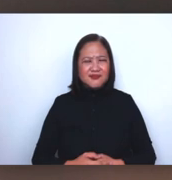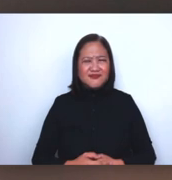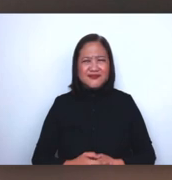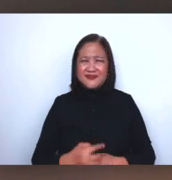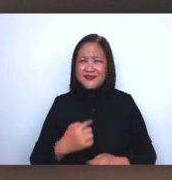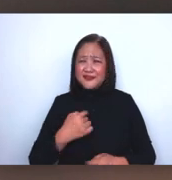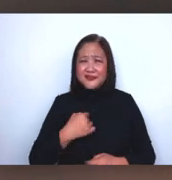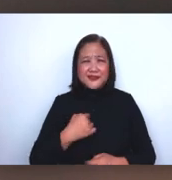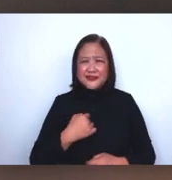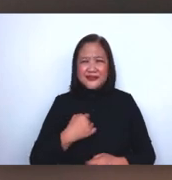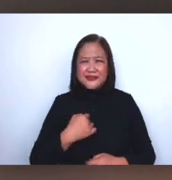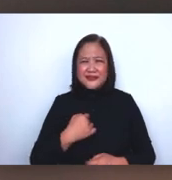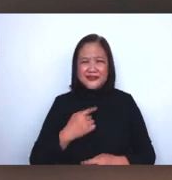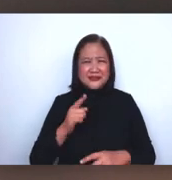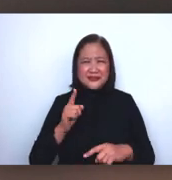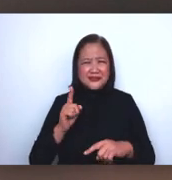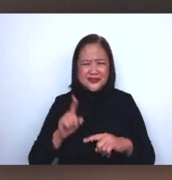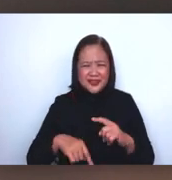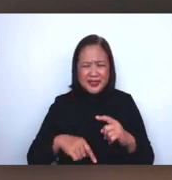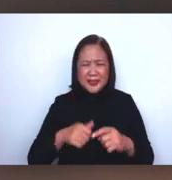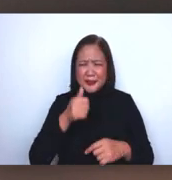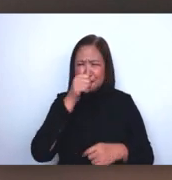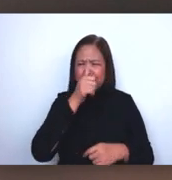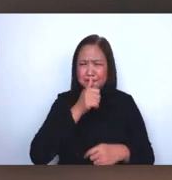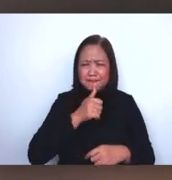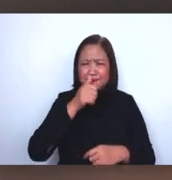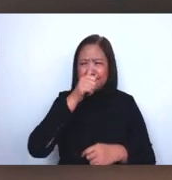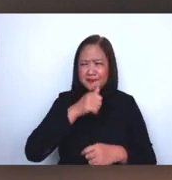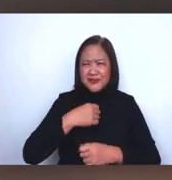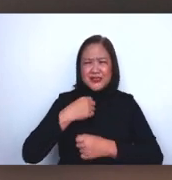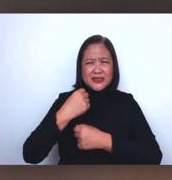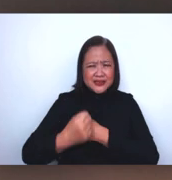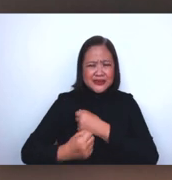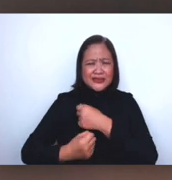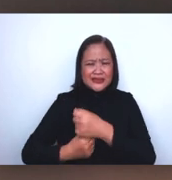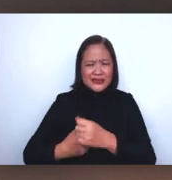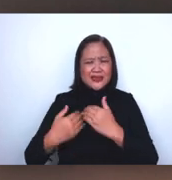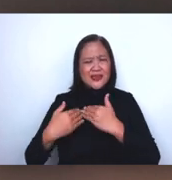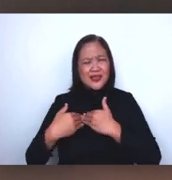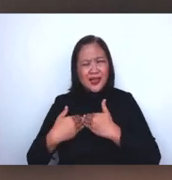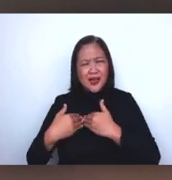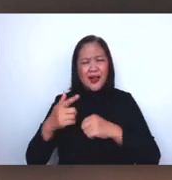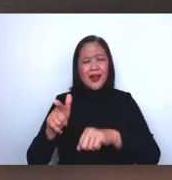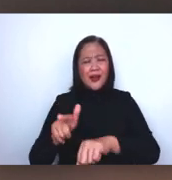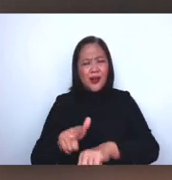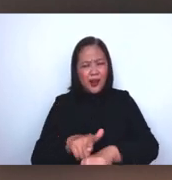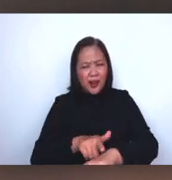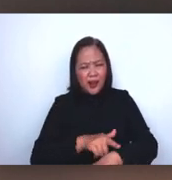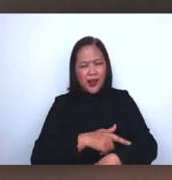And I can't bear this long,